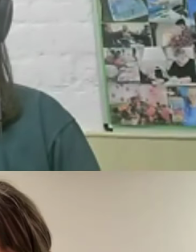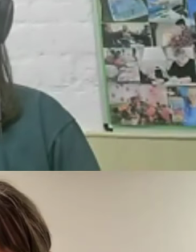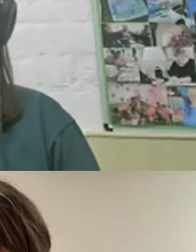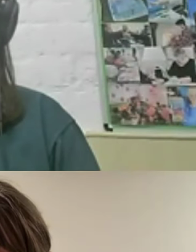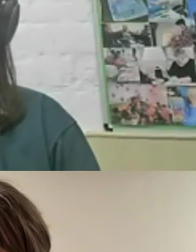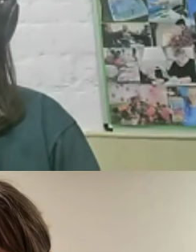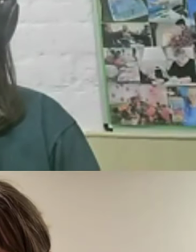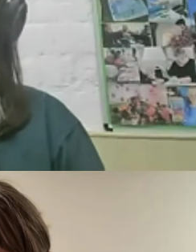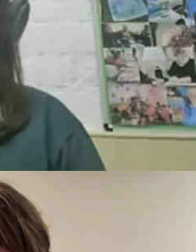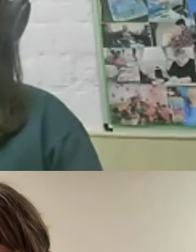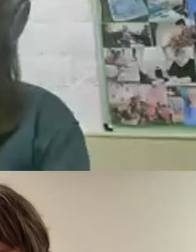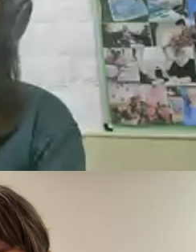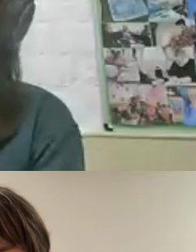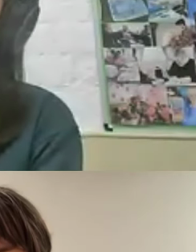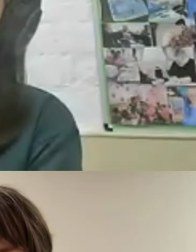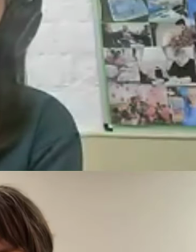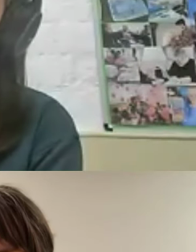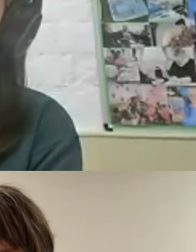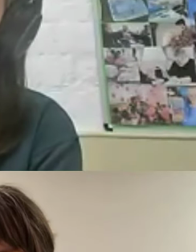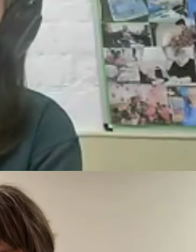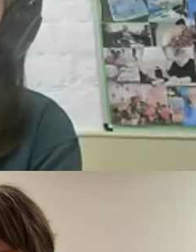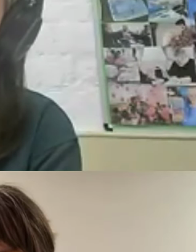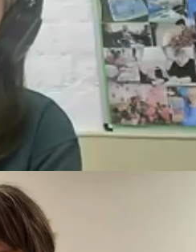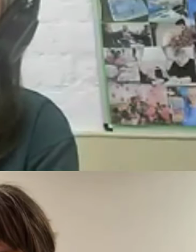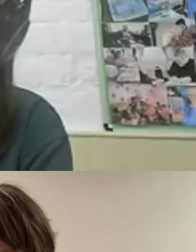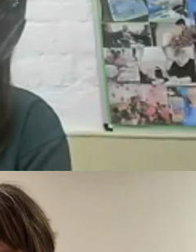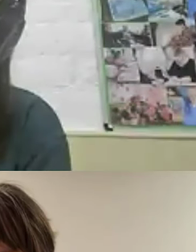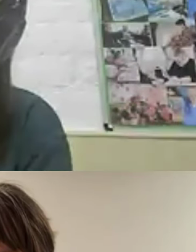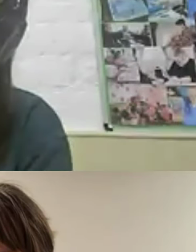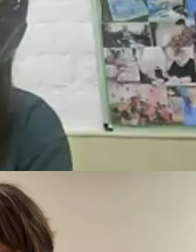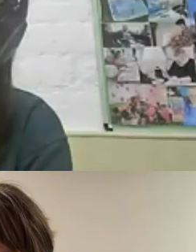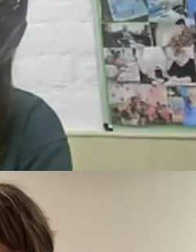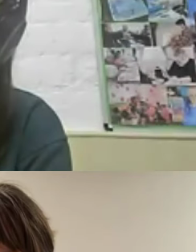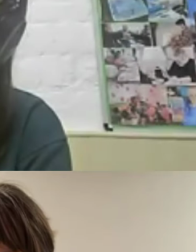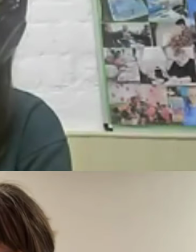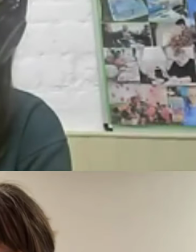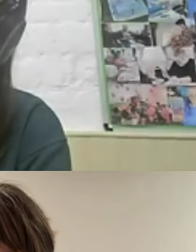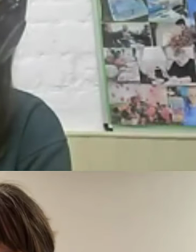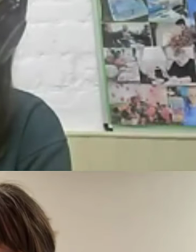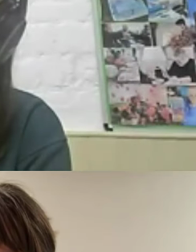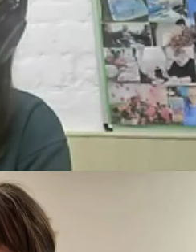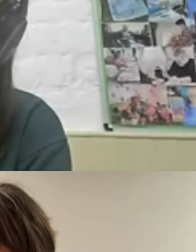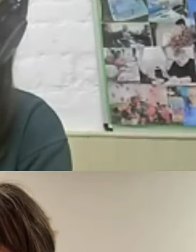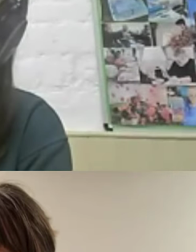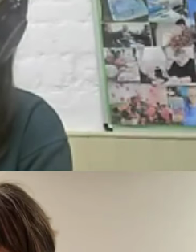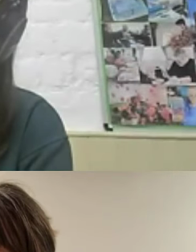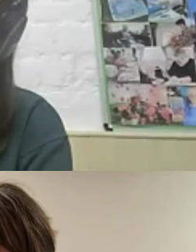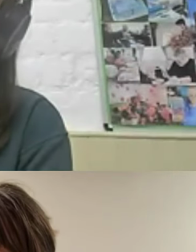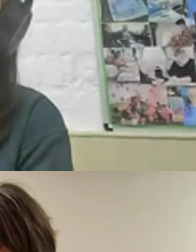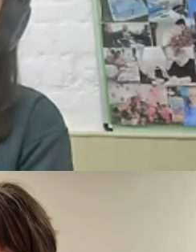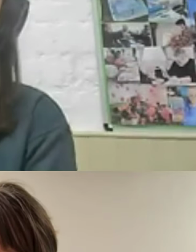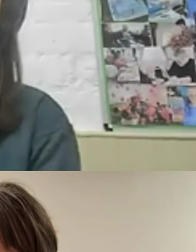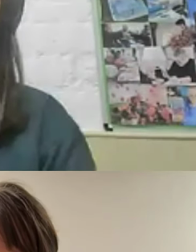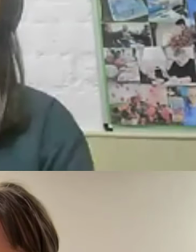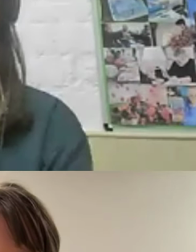Thank you very much for partaking in the breakout rooms, and apologies to two attendees who were zoomed into